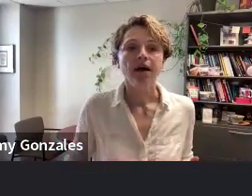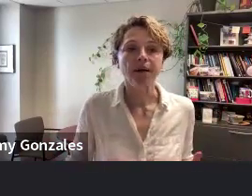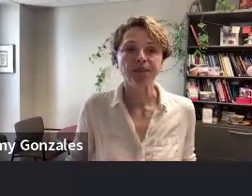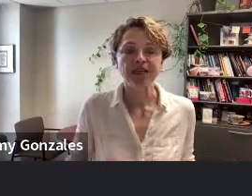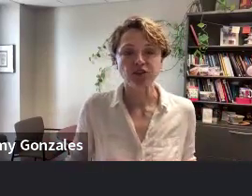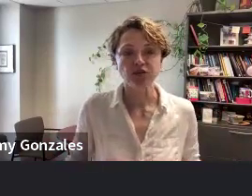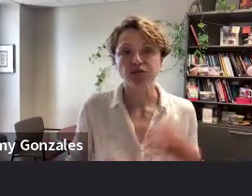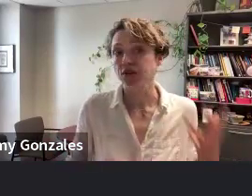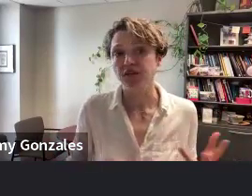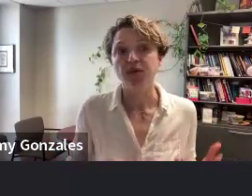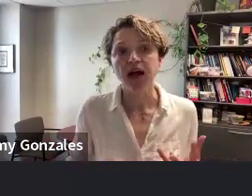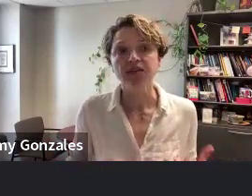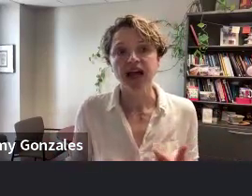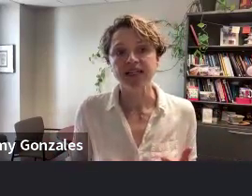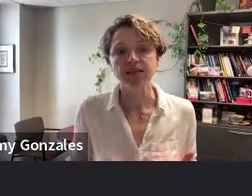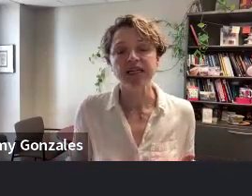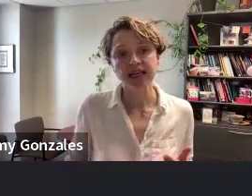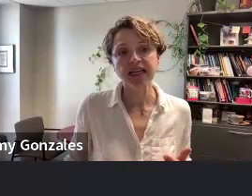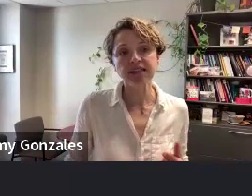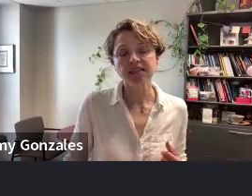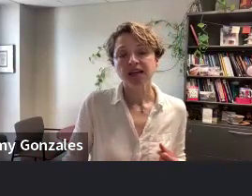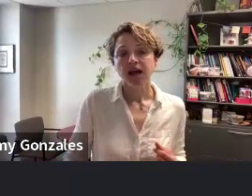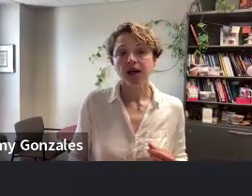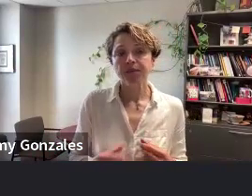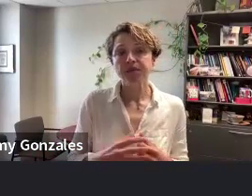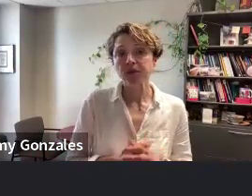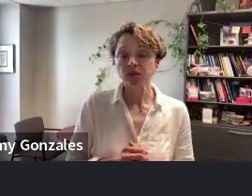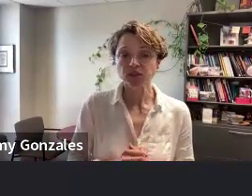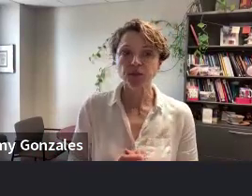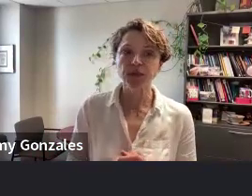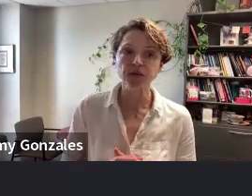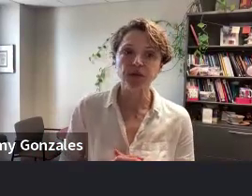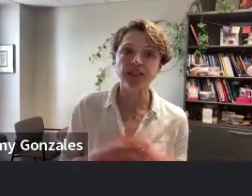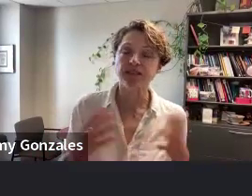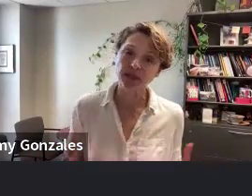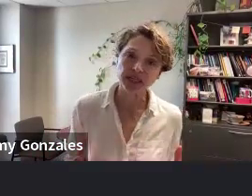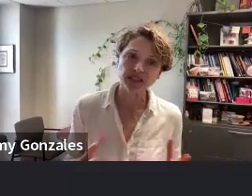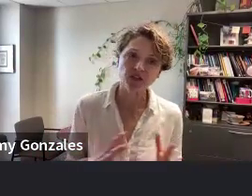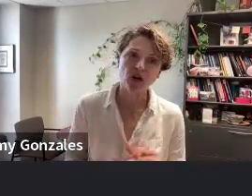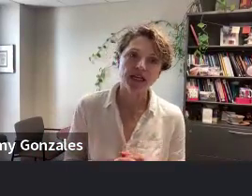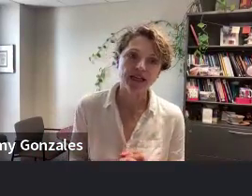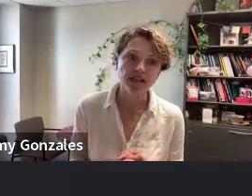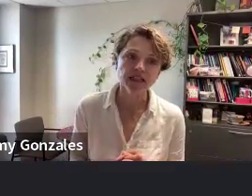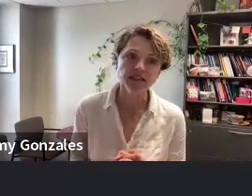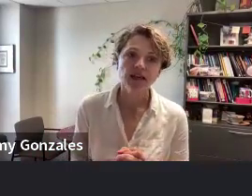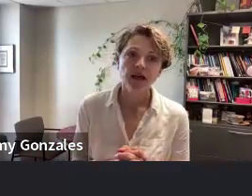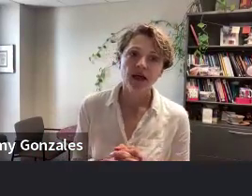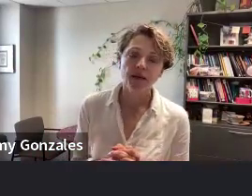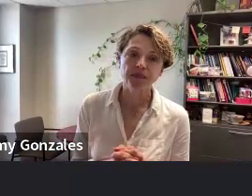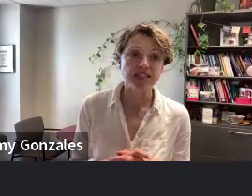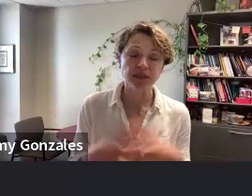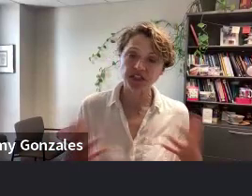need to thrive in academic settings. But also people with disabilities and chronic